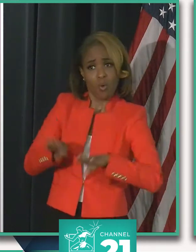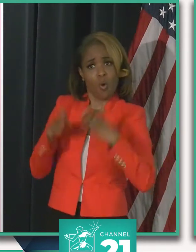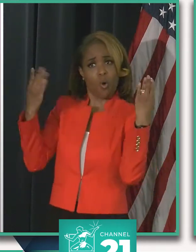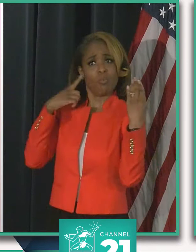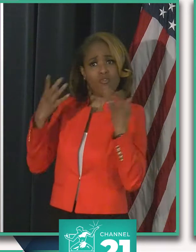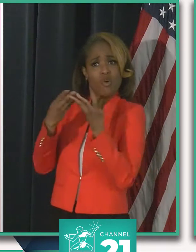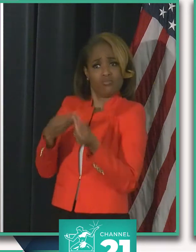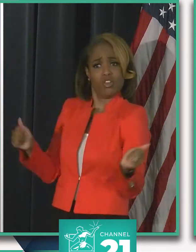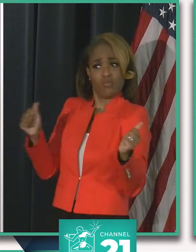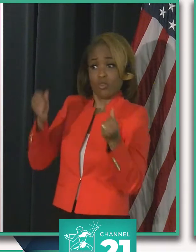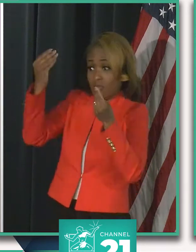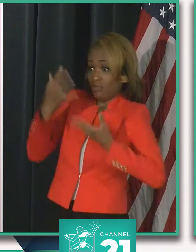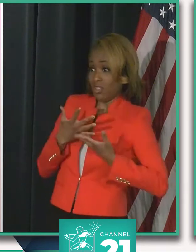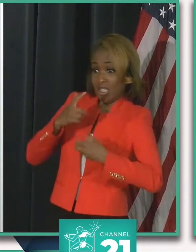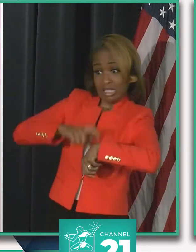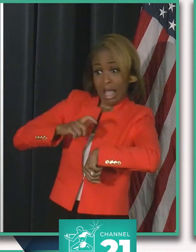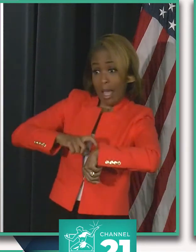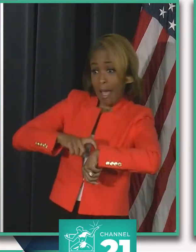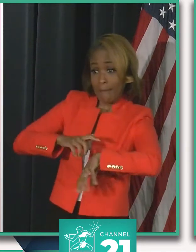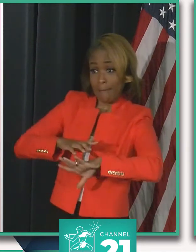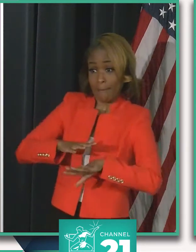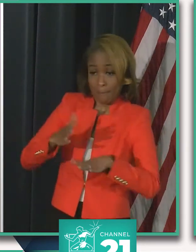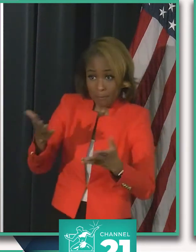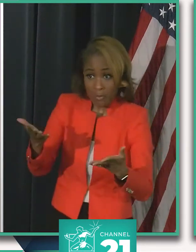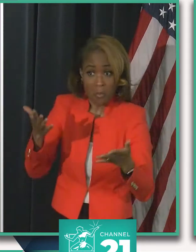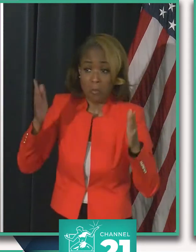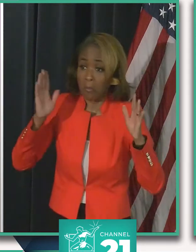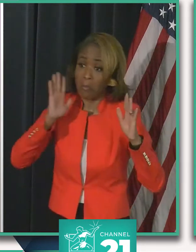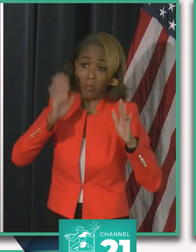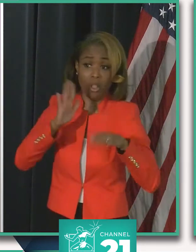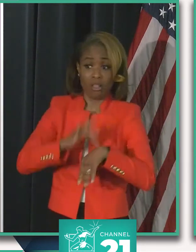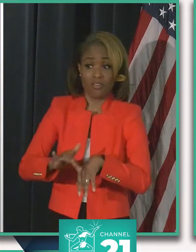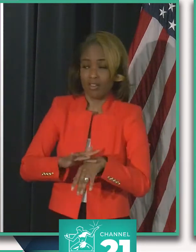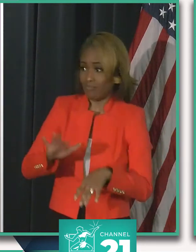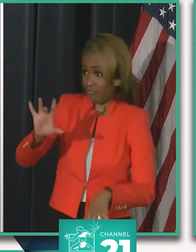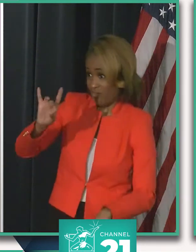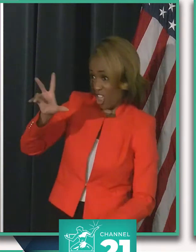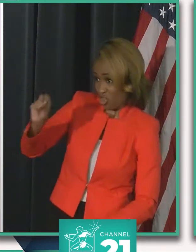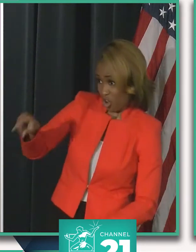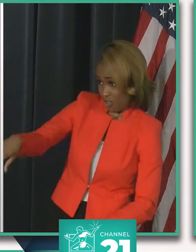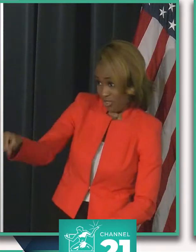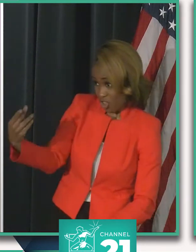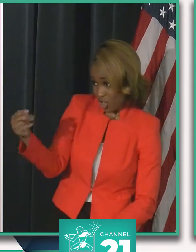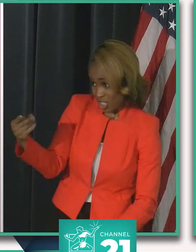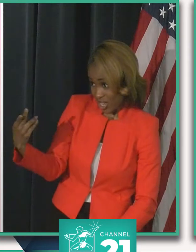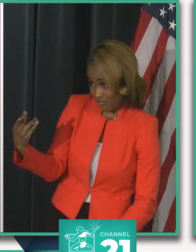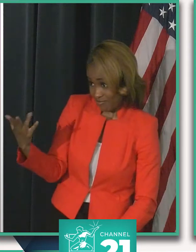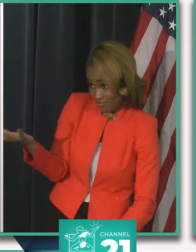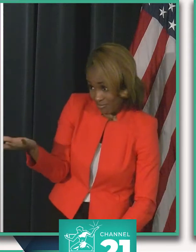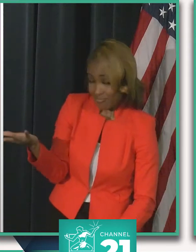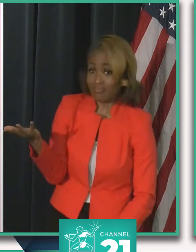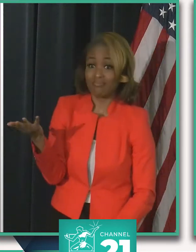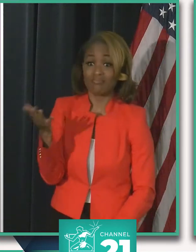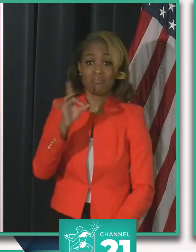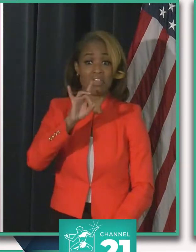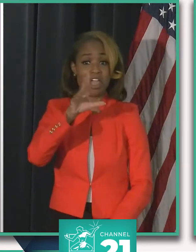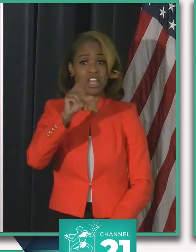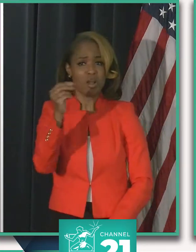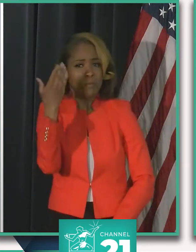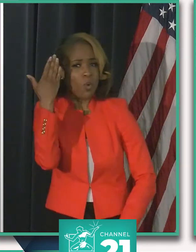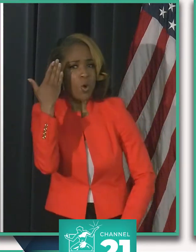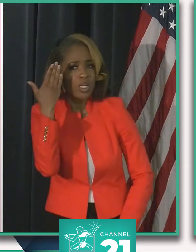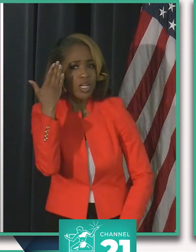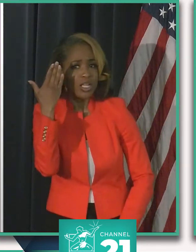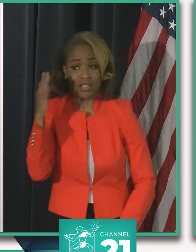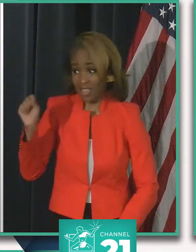that. So you let us know a time. So how's 8:30? Our team definitely make ourselves available. How's 8:30 Thursday for you? 8:30 a.m.?